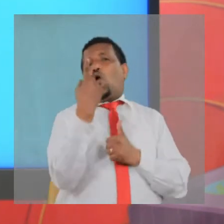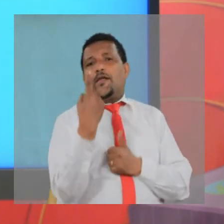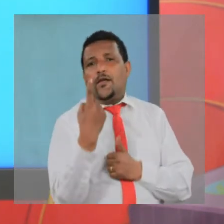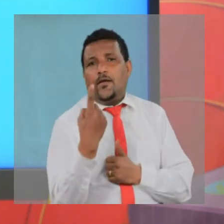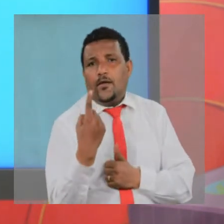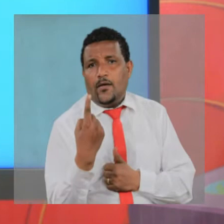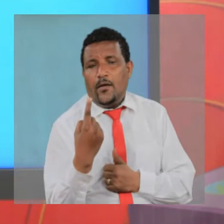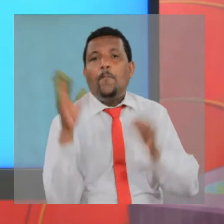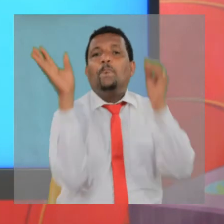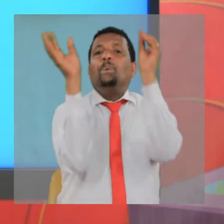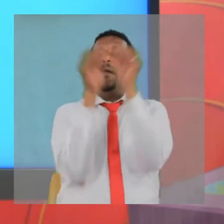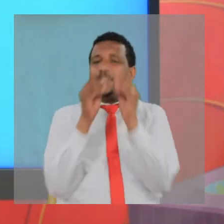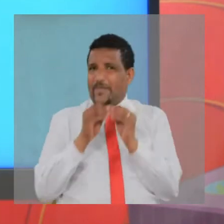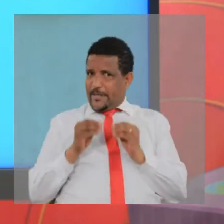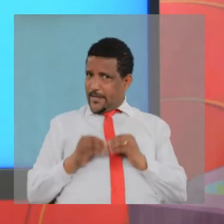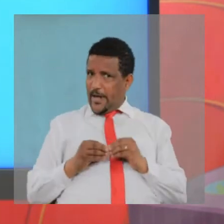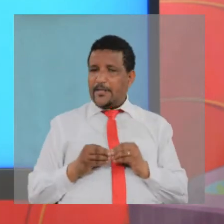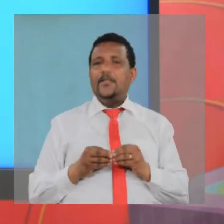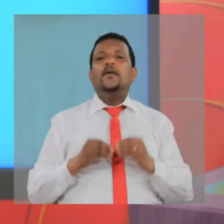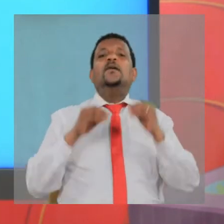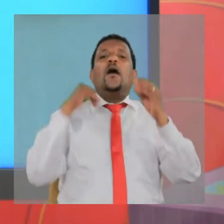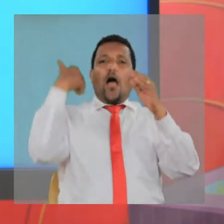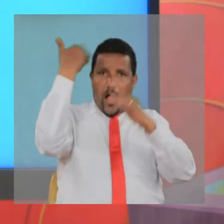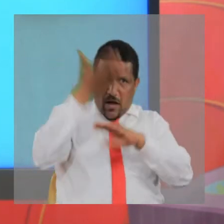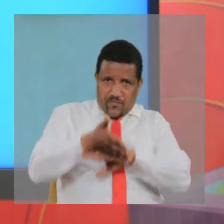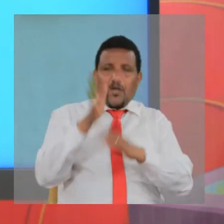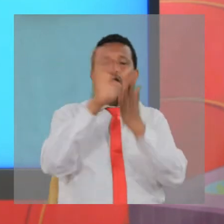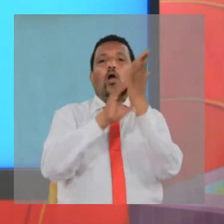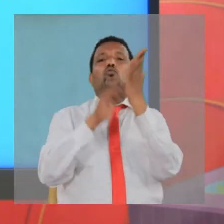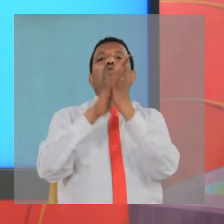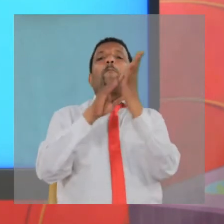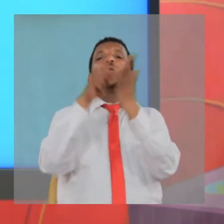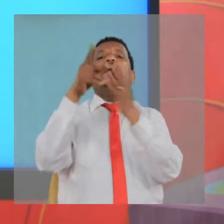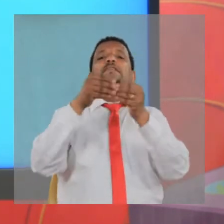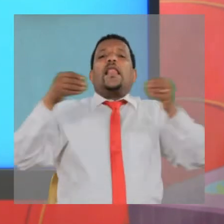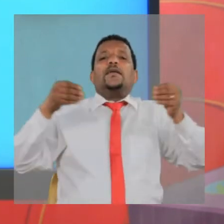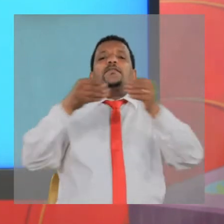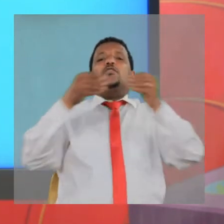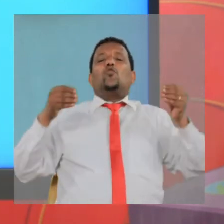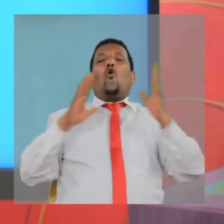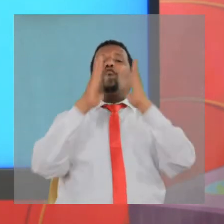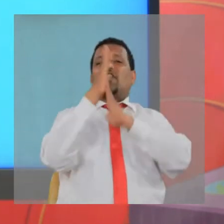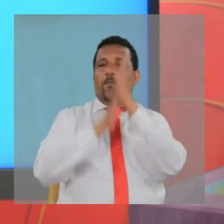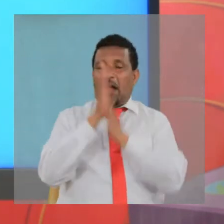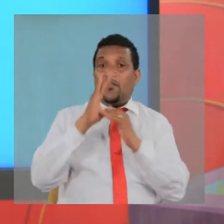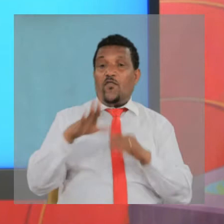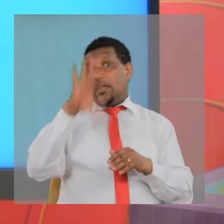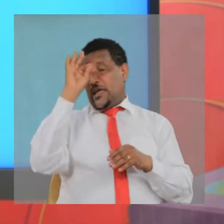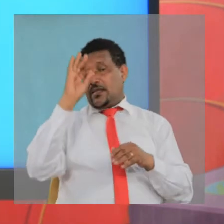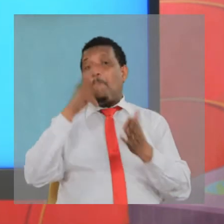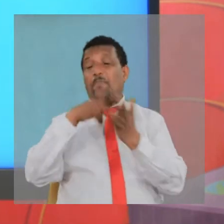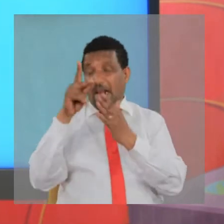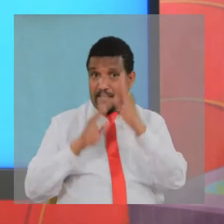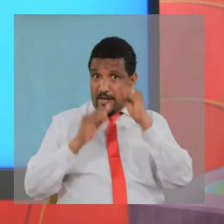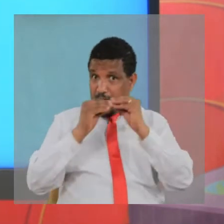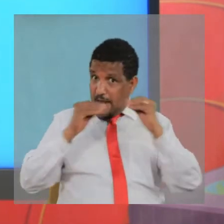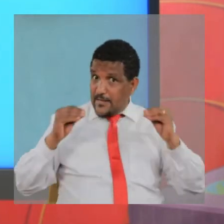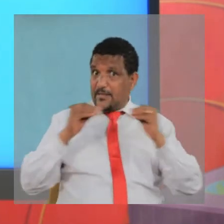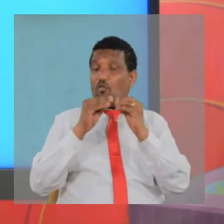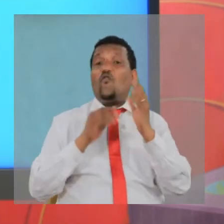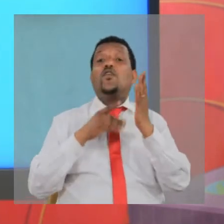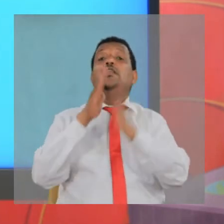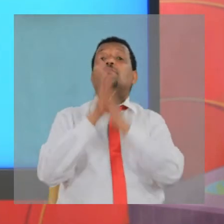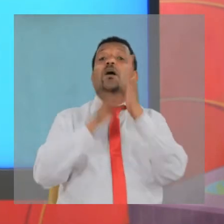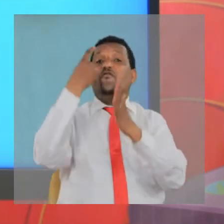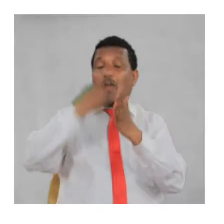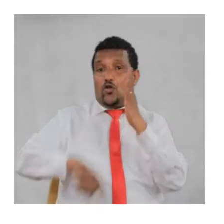And mathematically, after calculating the price elasticity of demand, if you get the price elasticity of demand value that is